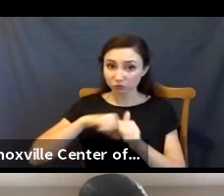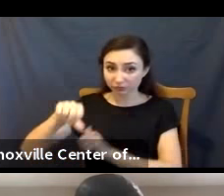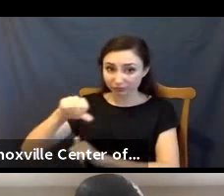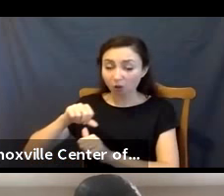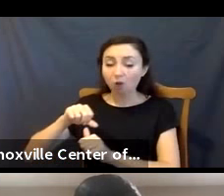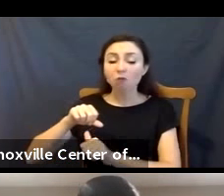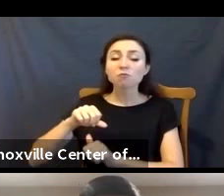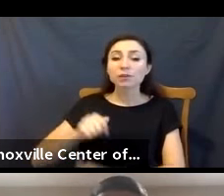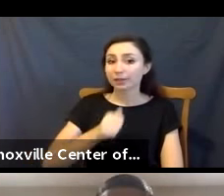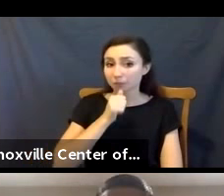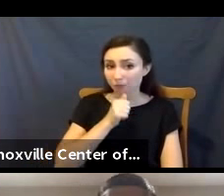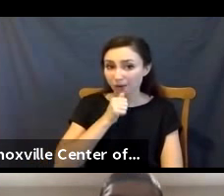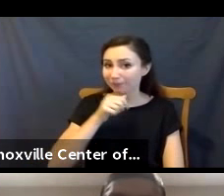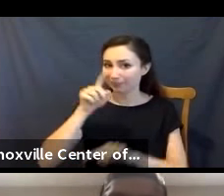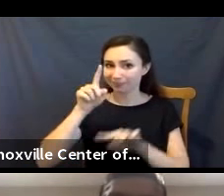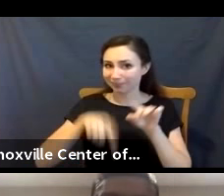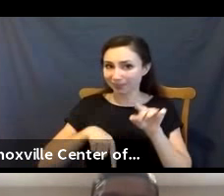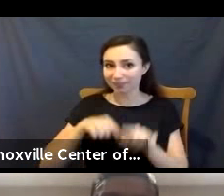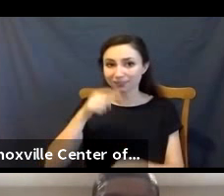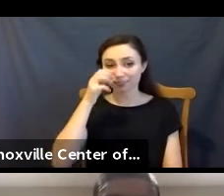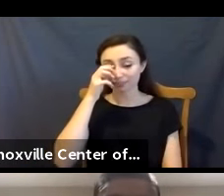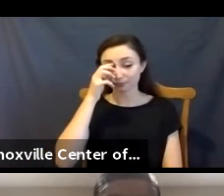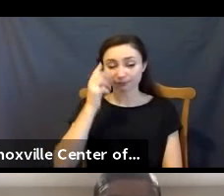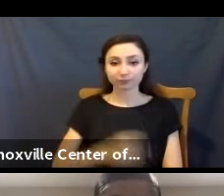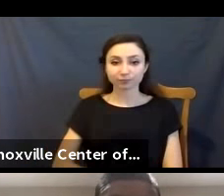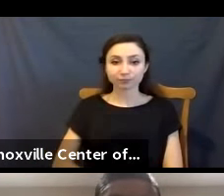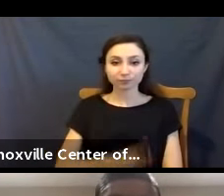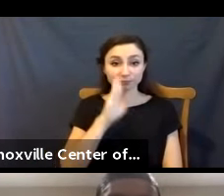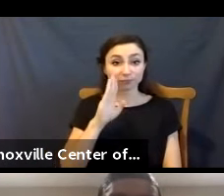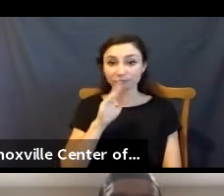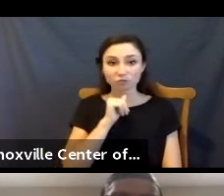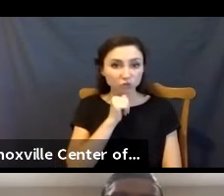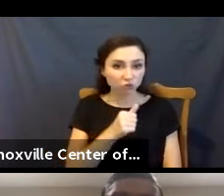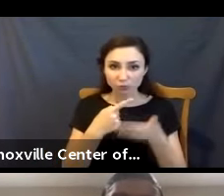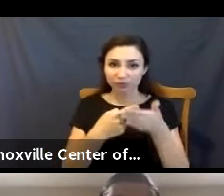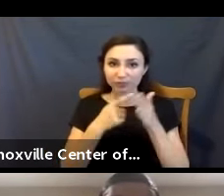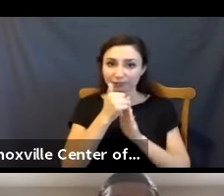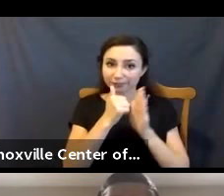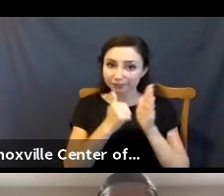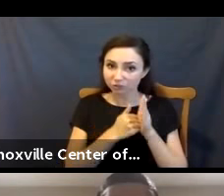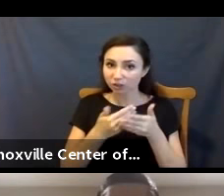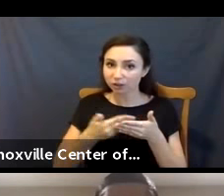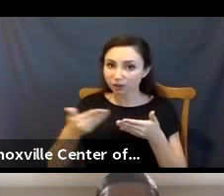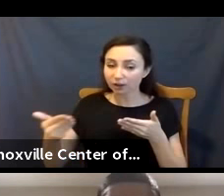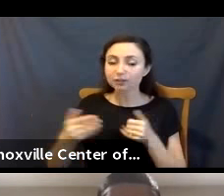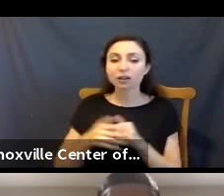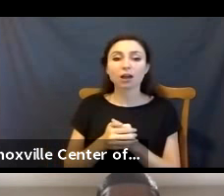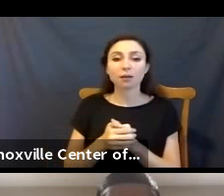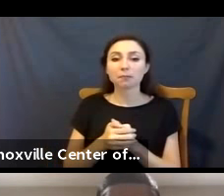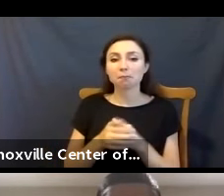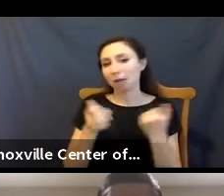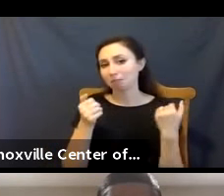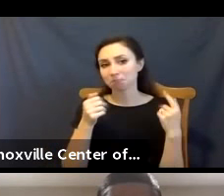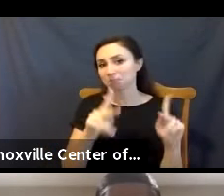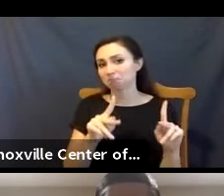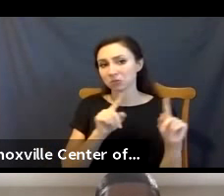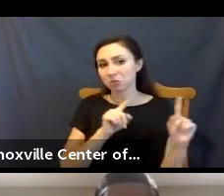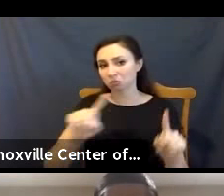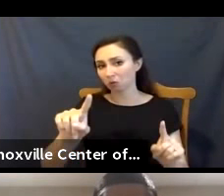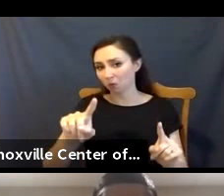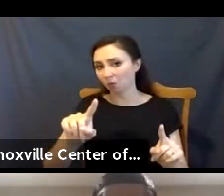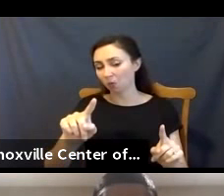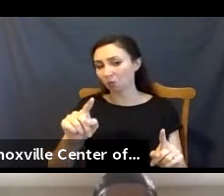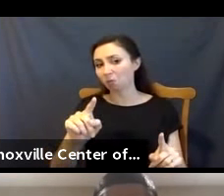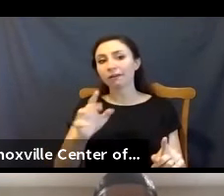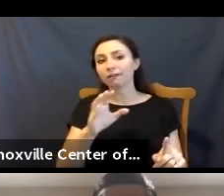private. And don't discuss agenda items, but it's fully permissible for you to be addressing the county